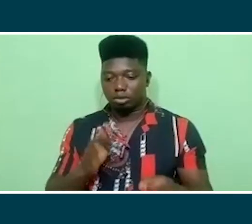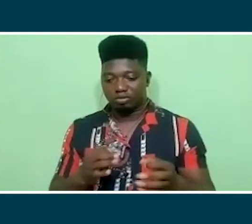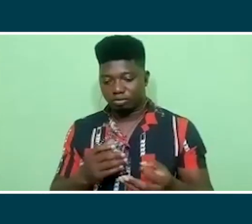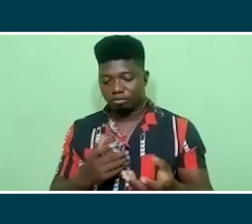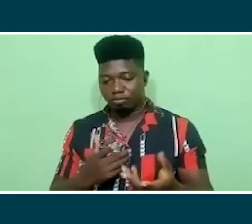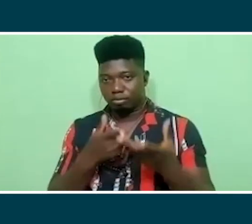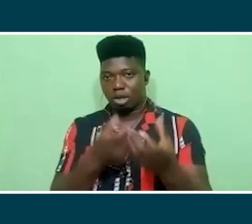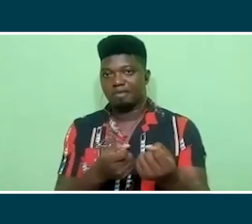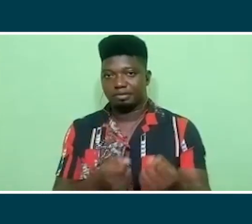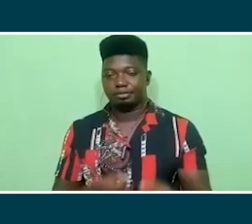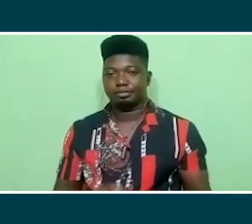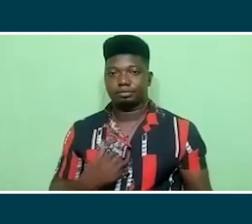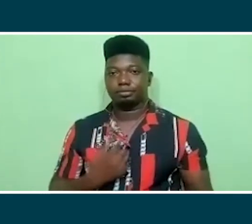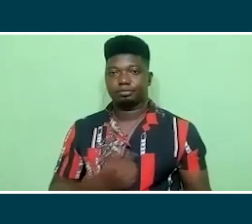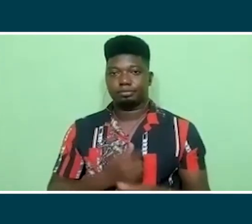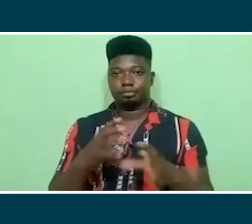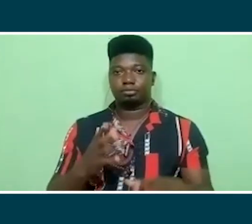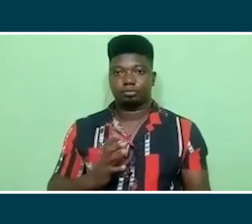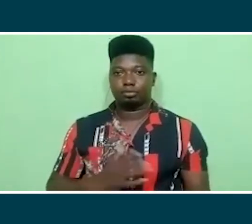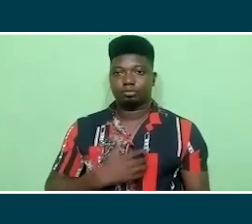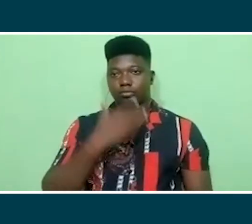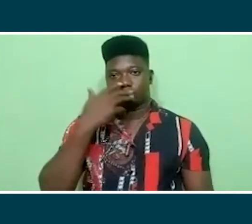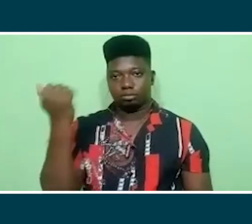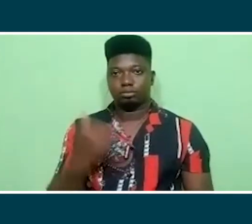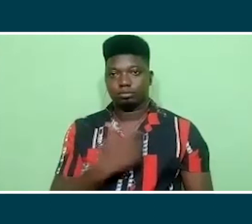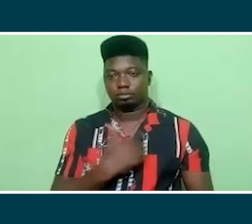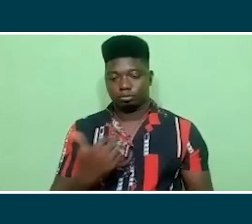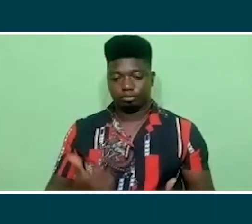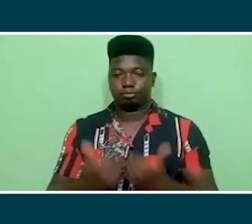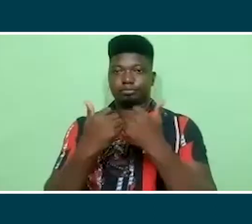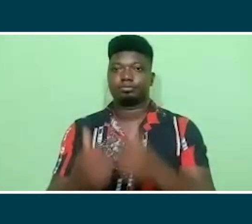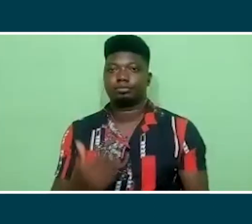best and challenge this call. Yeah, thank you.